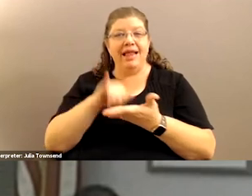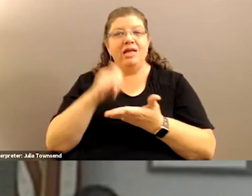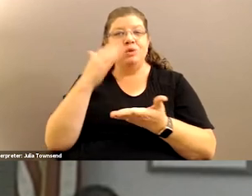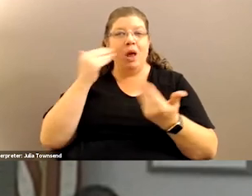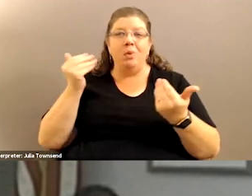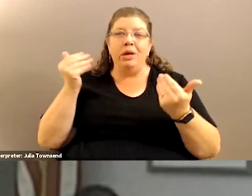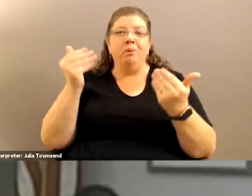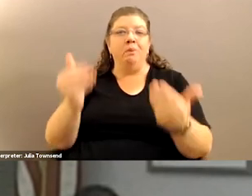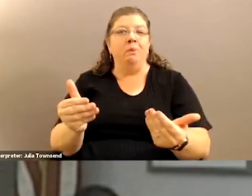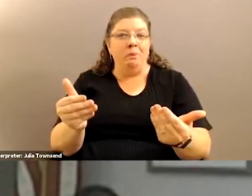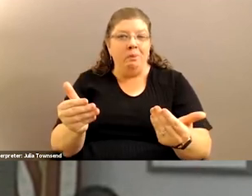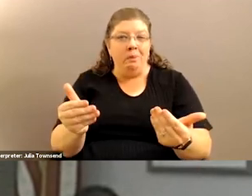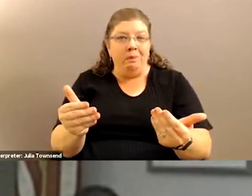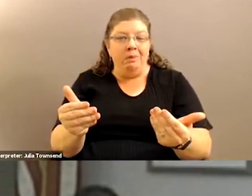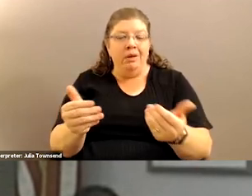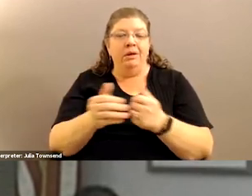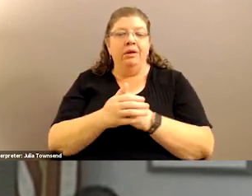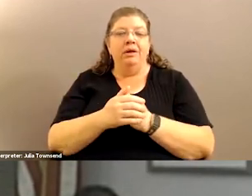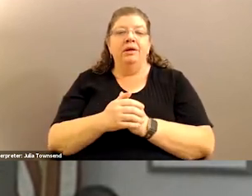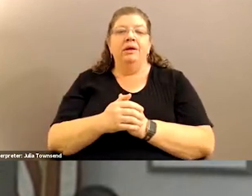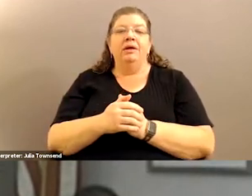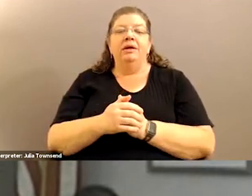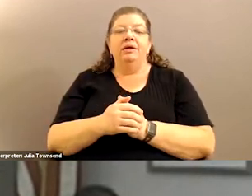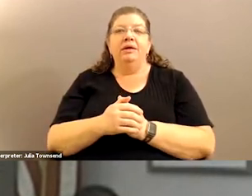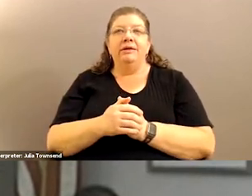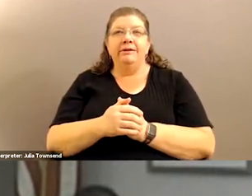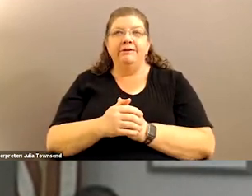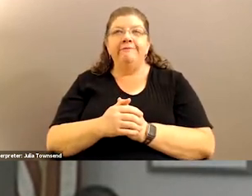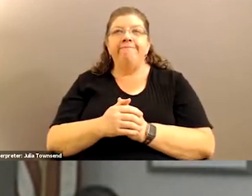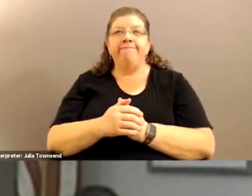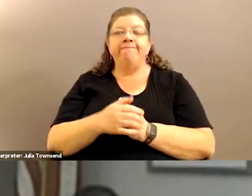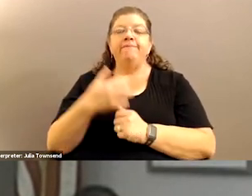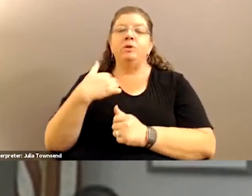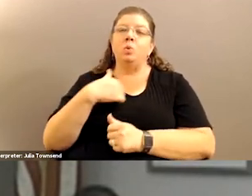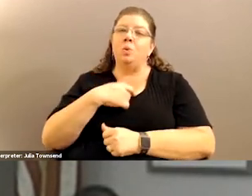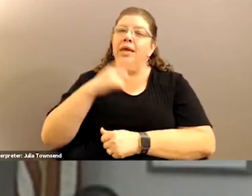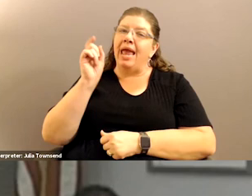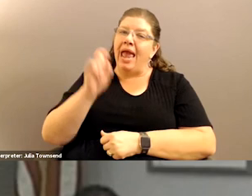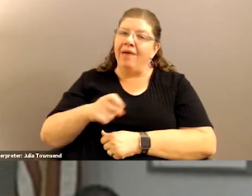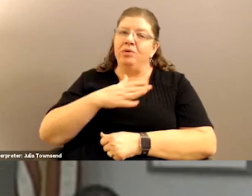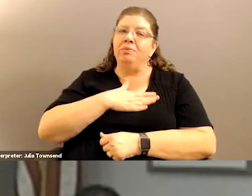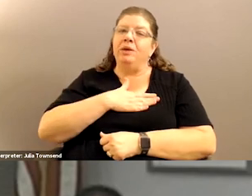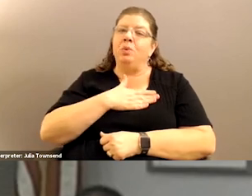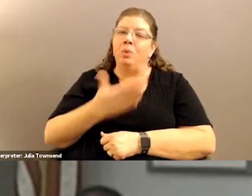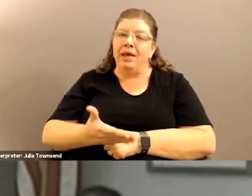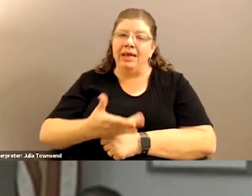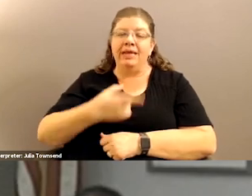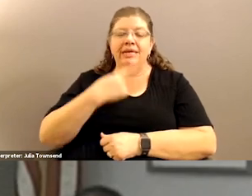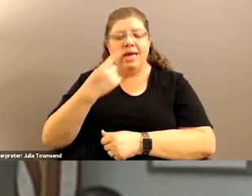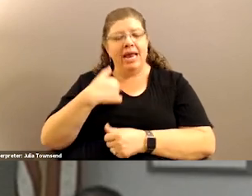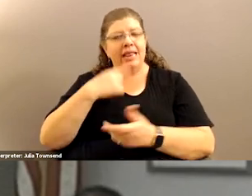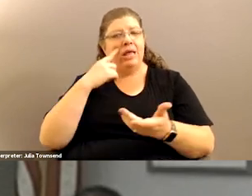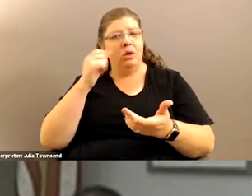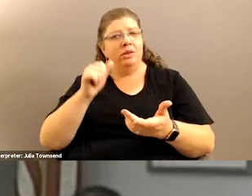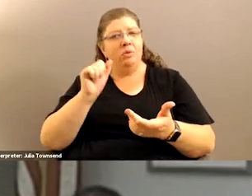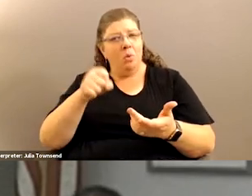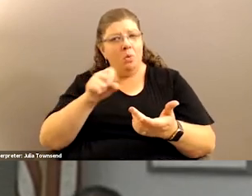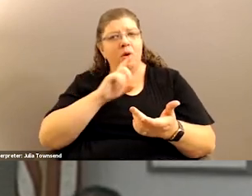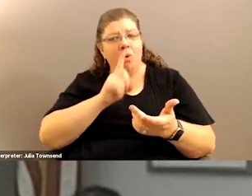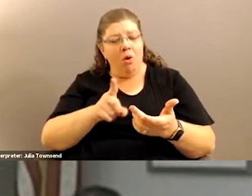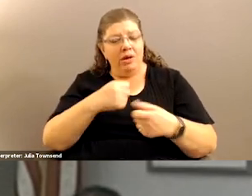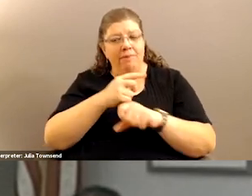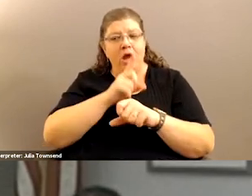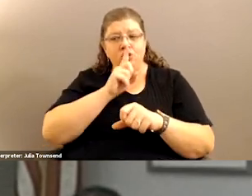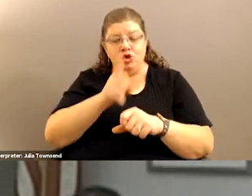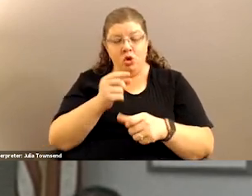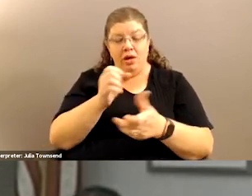it but we have got to be willing to say and i think that we are to make sure that when we have